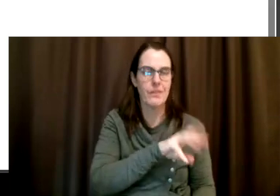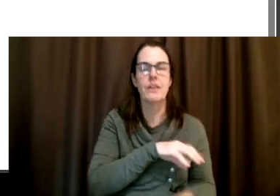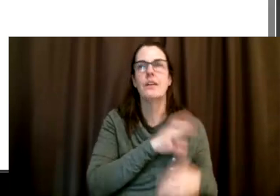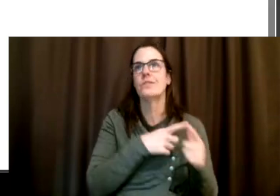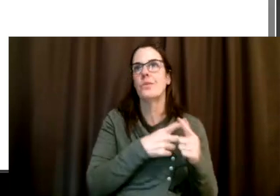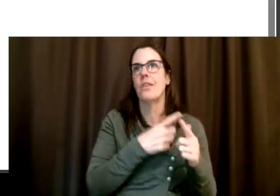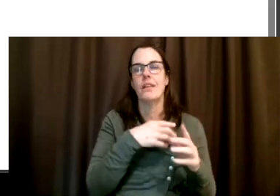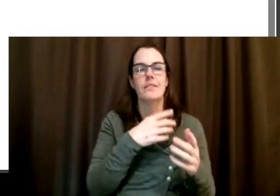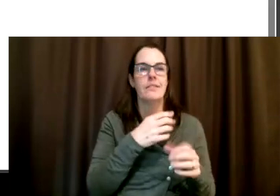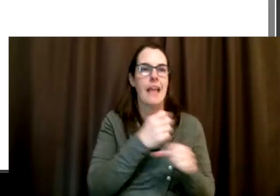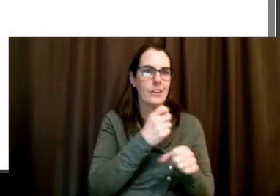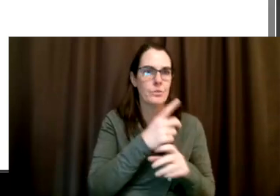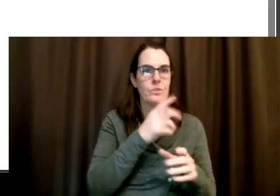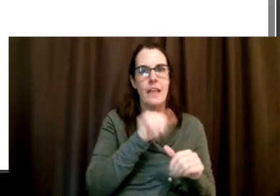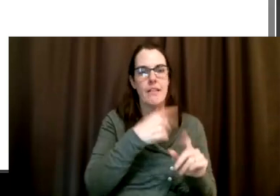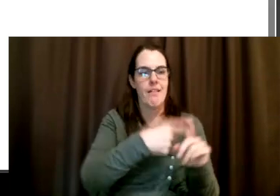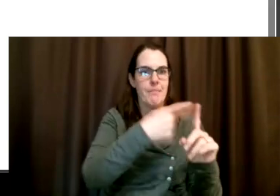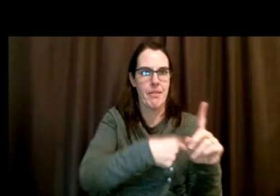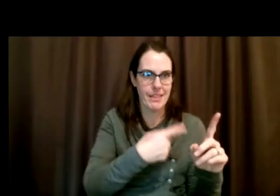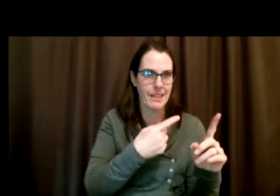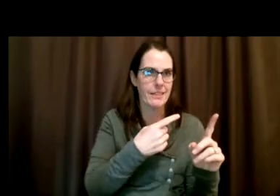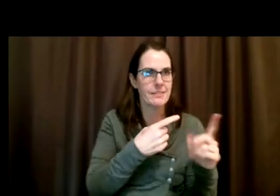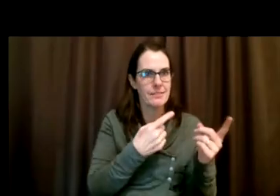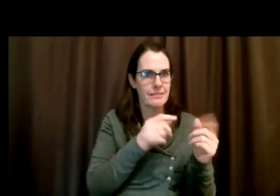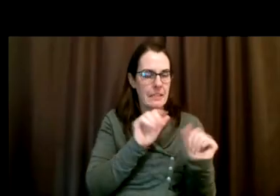basis. Okay, I'm going to stop sharing now.